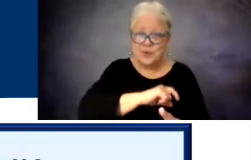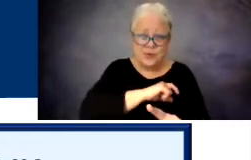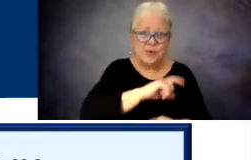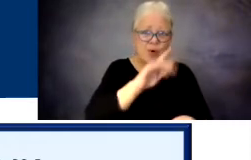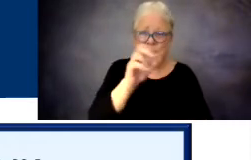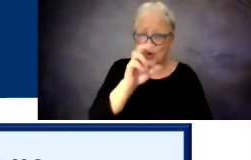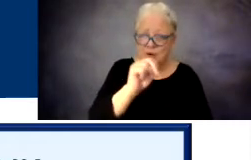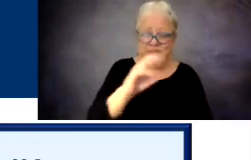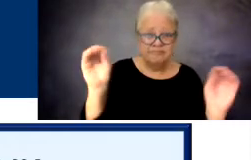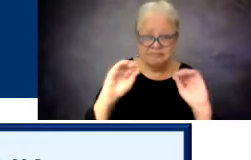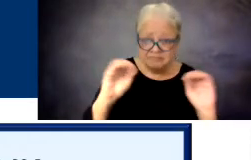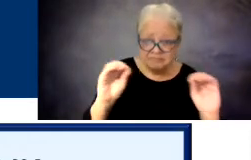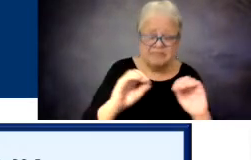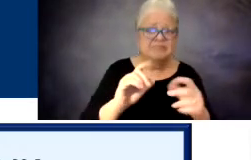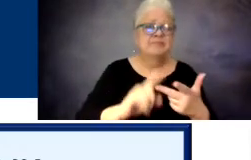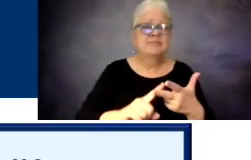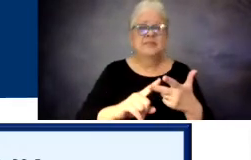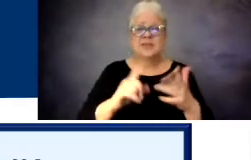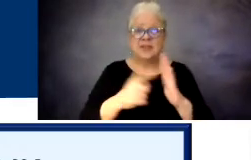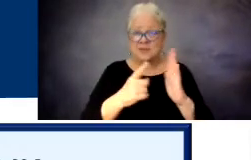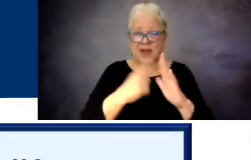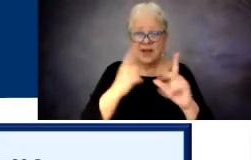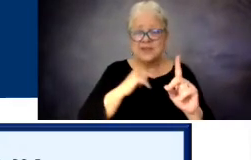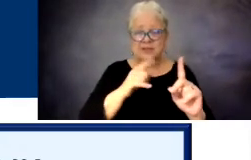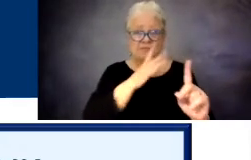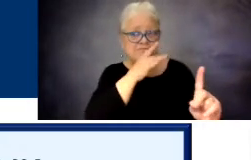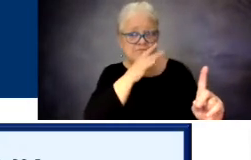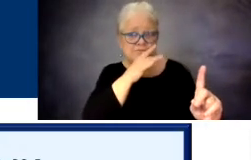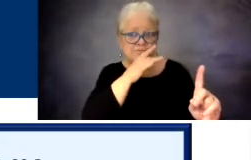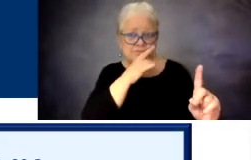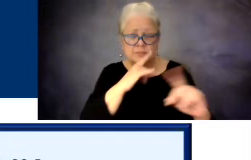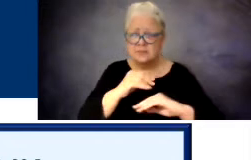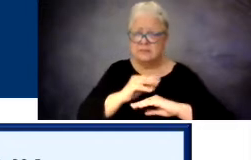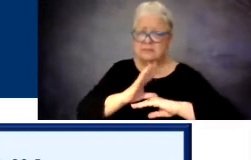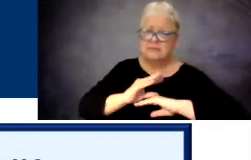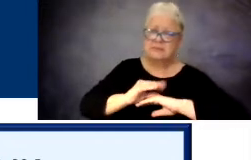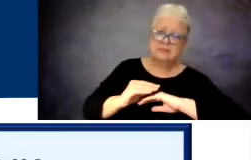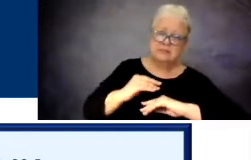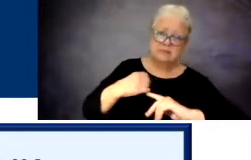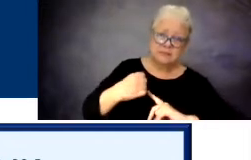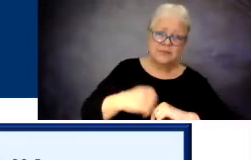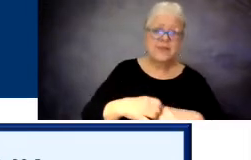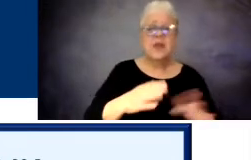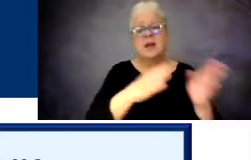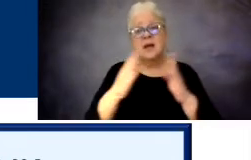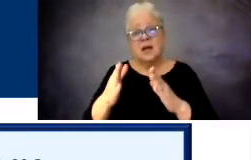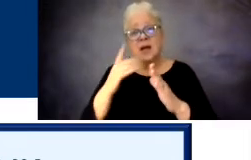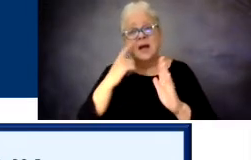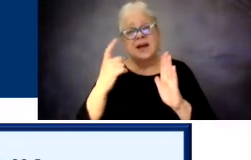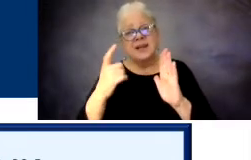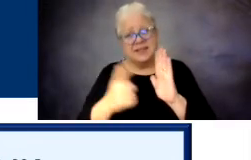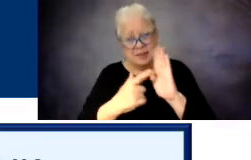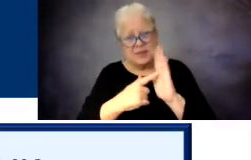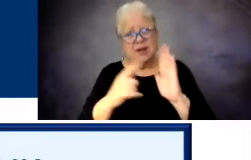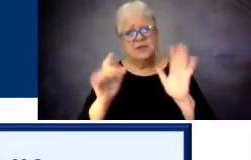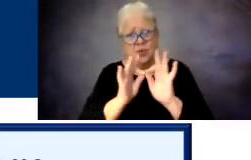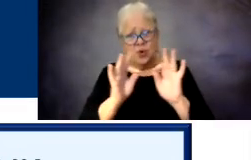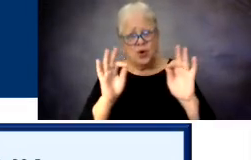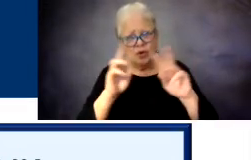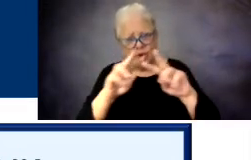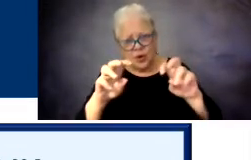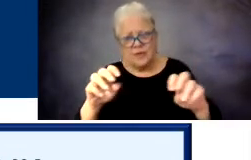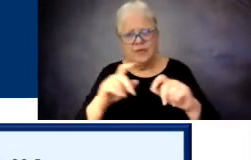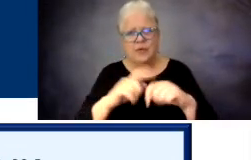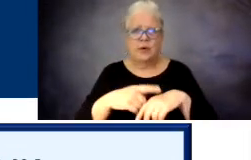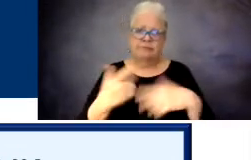for, for community members and mandated reporters are, those bruises and scratches, ligature marks, obviously human